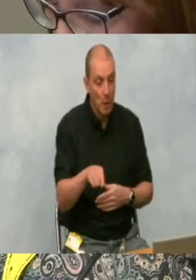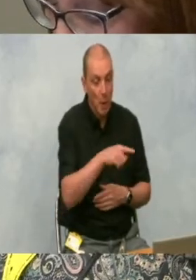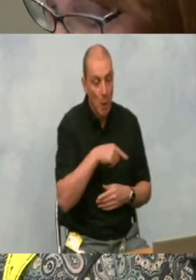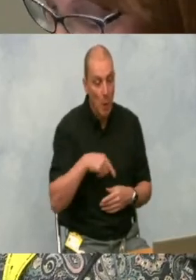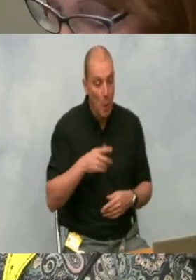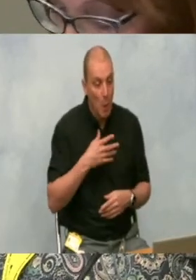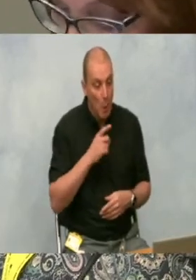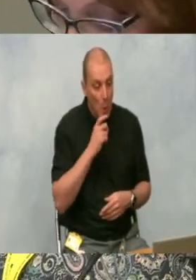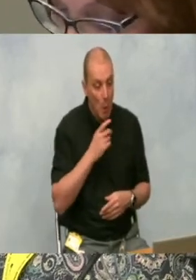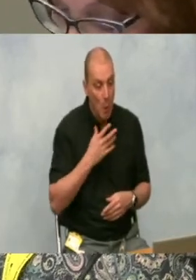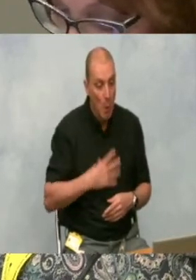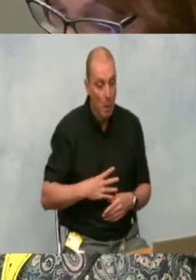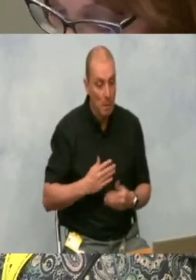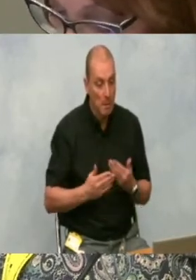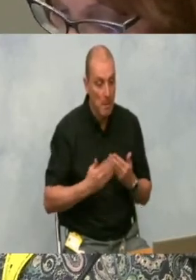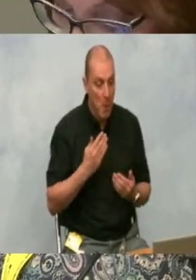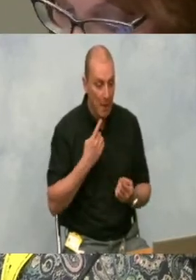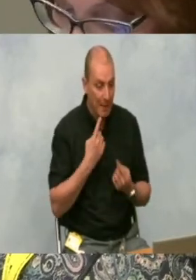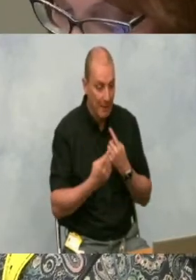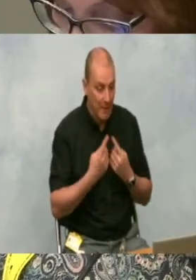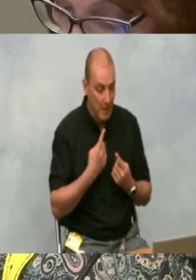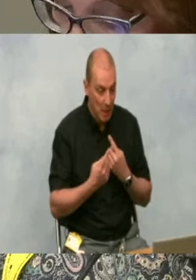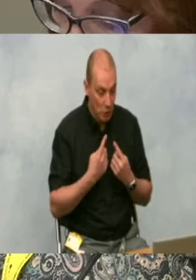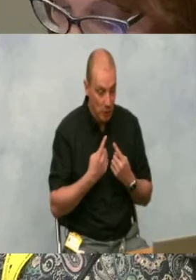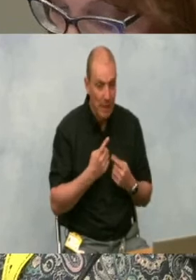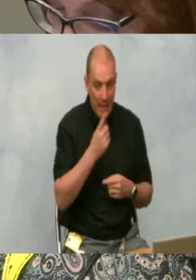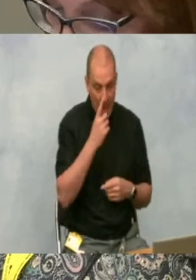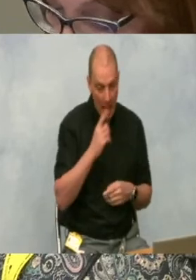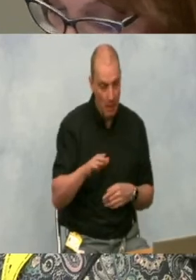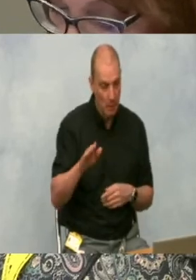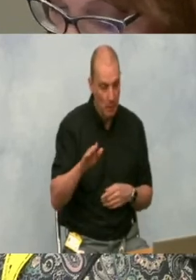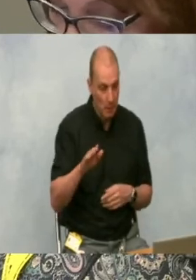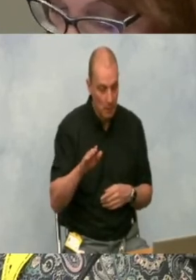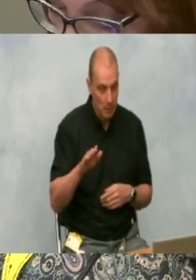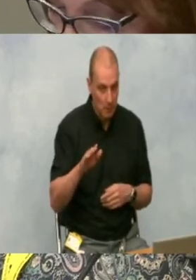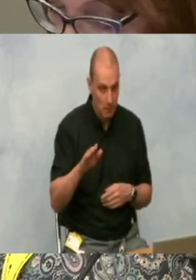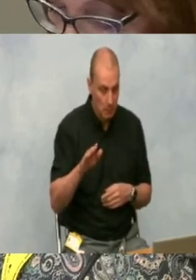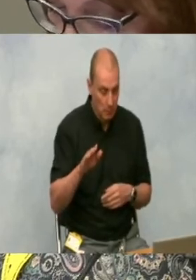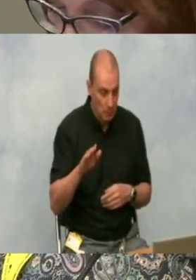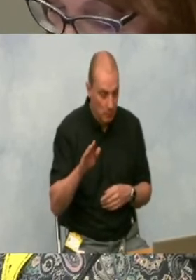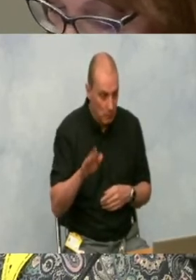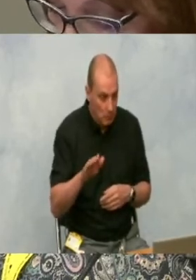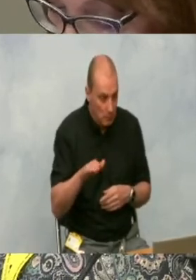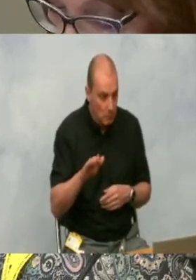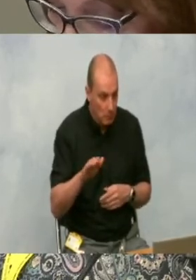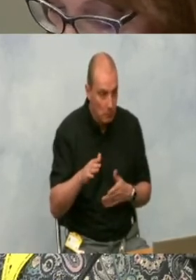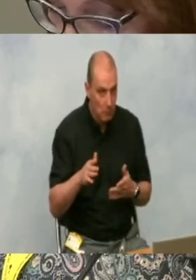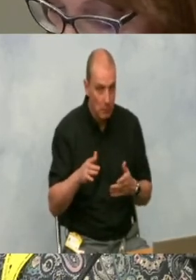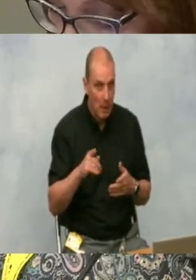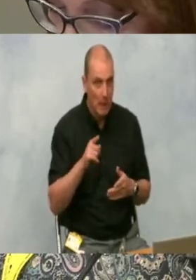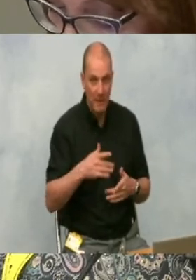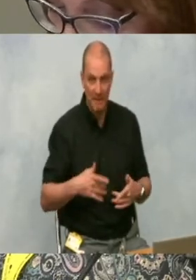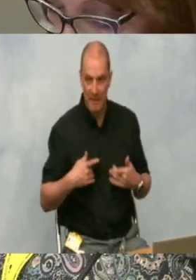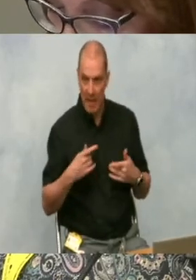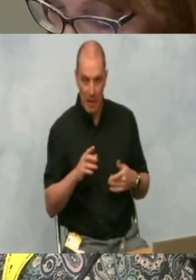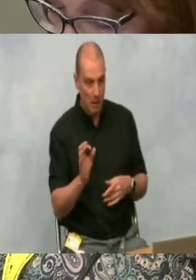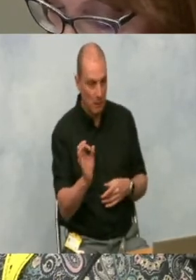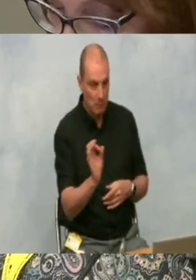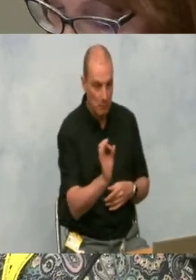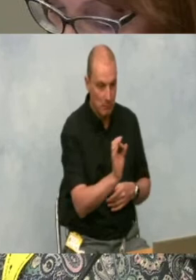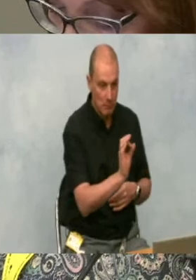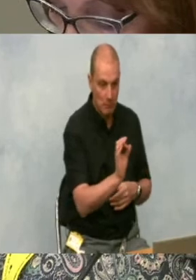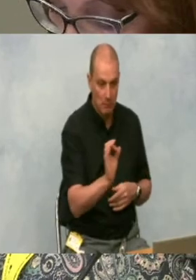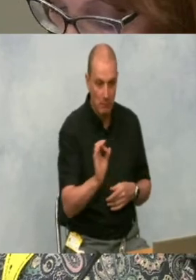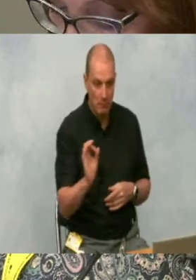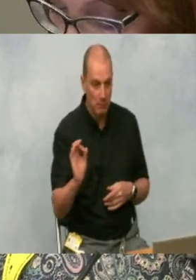additional questions, Chair, and obviously no one did that, or we wouldn't have had this length of debate. I want to second